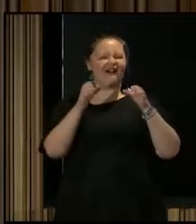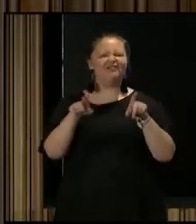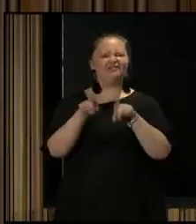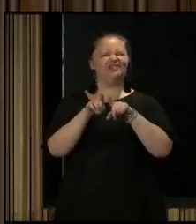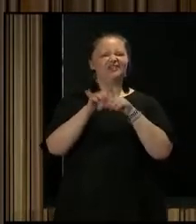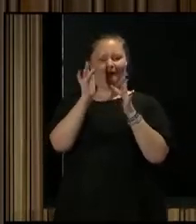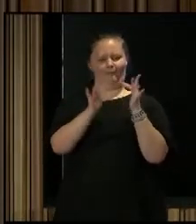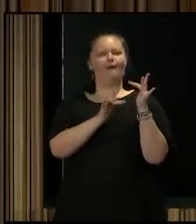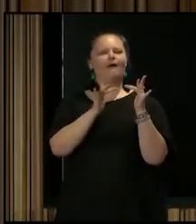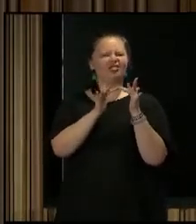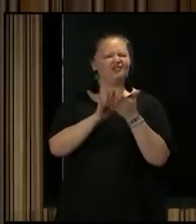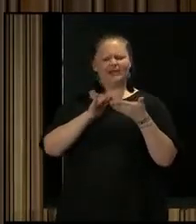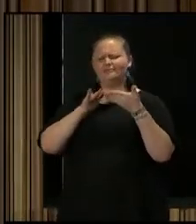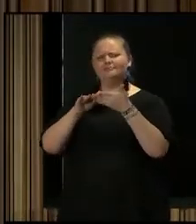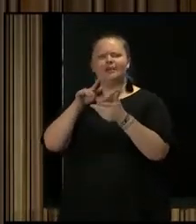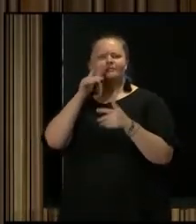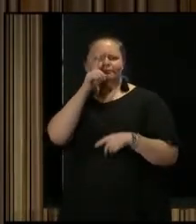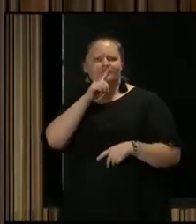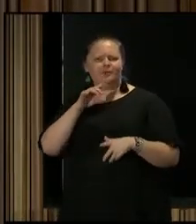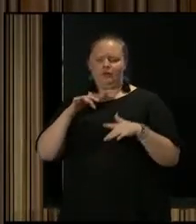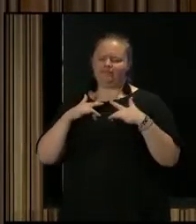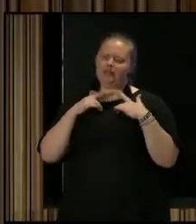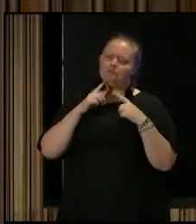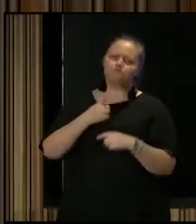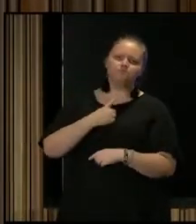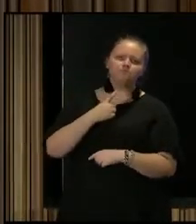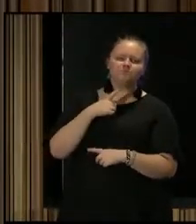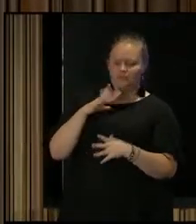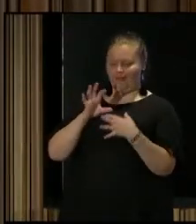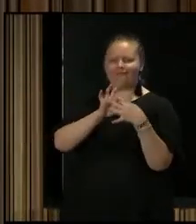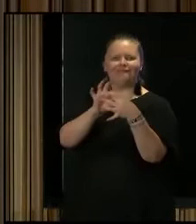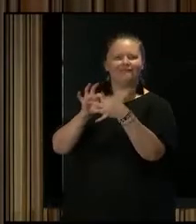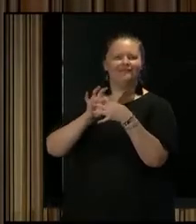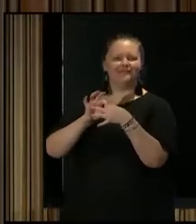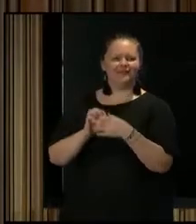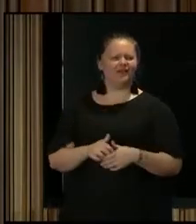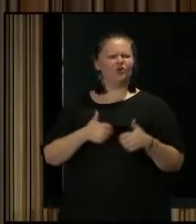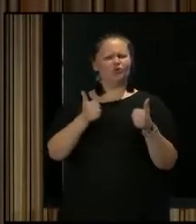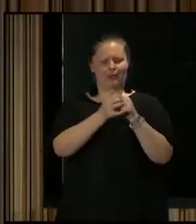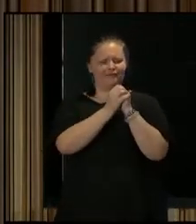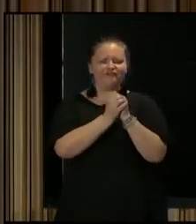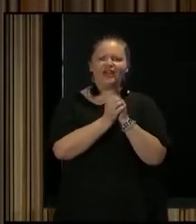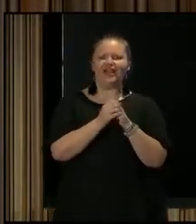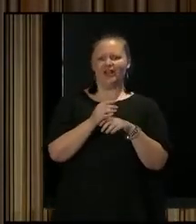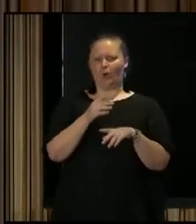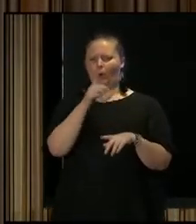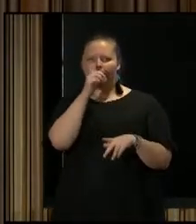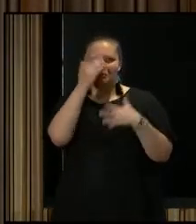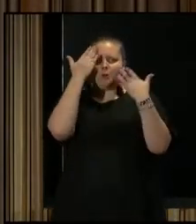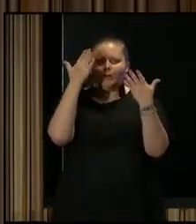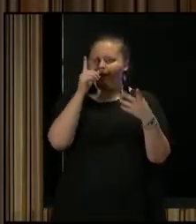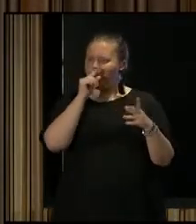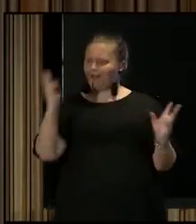combat social isolation. But the joyful experience of singing with friends and strangers in a crowded pub is as popular as